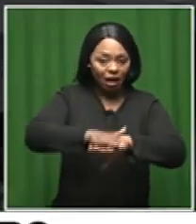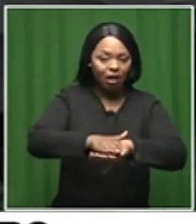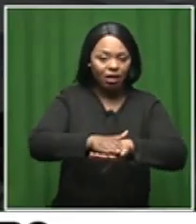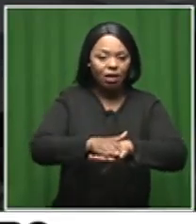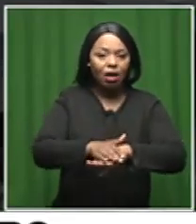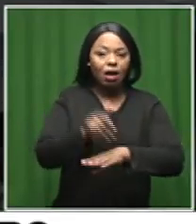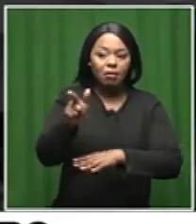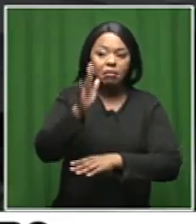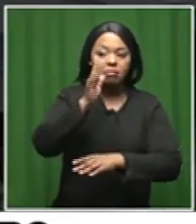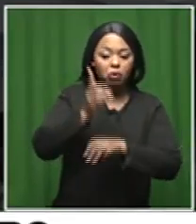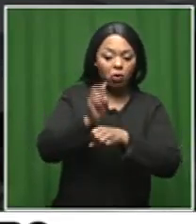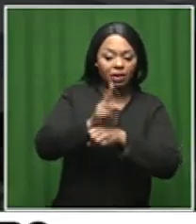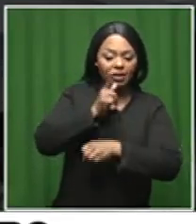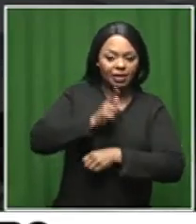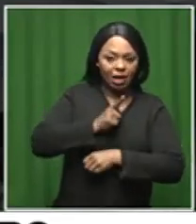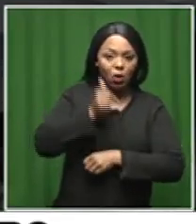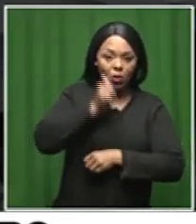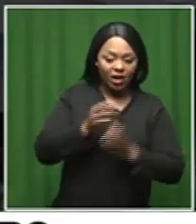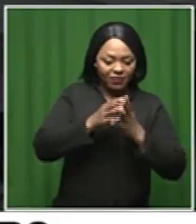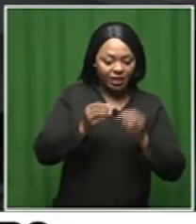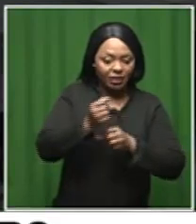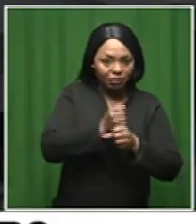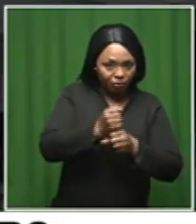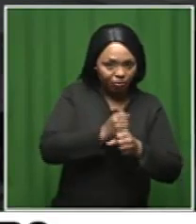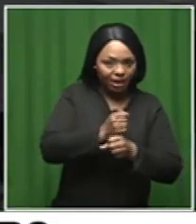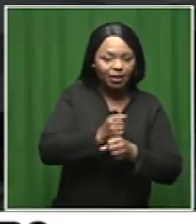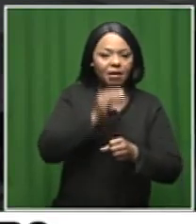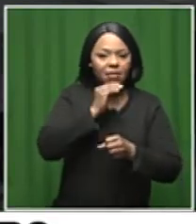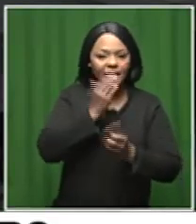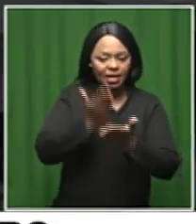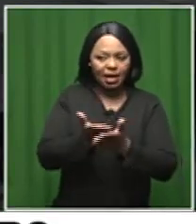is finished, we do have to look at a bone marrow transplant. That is an